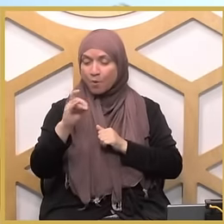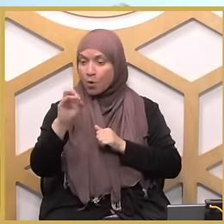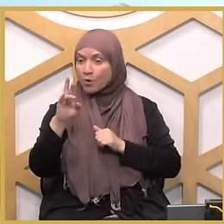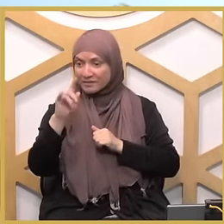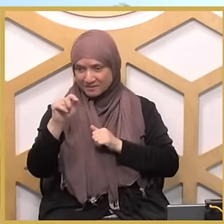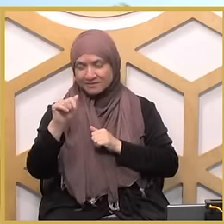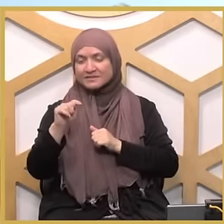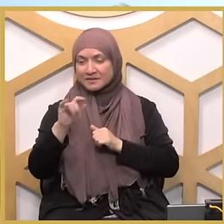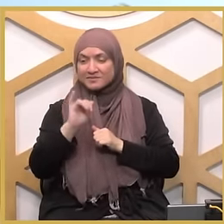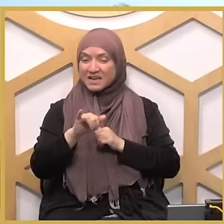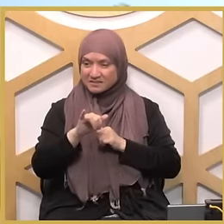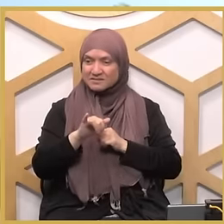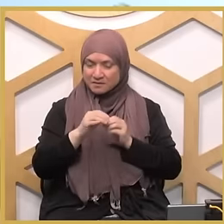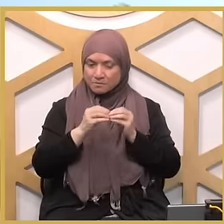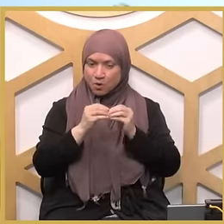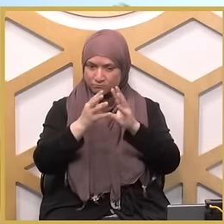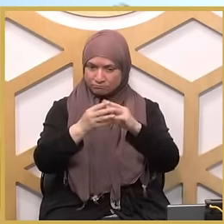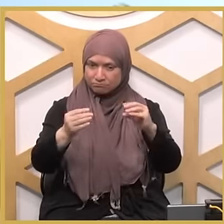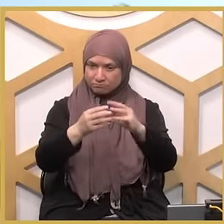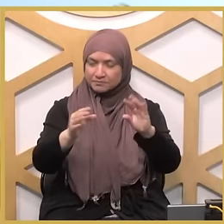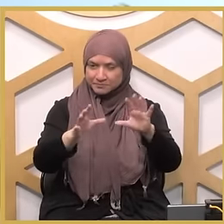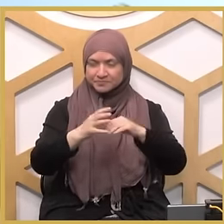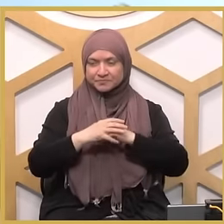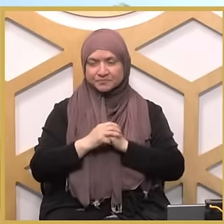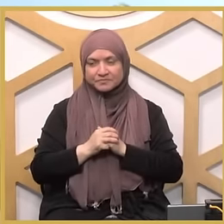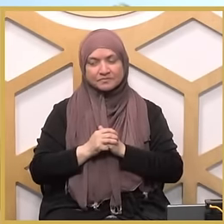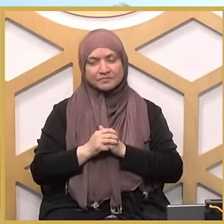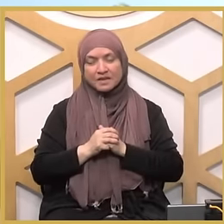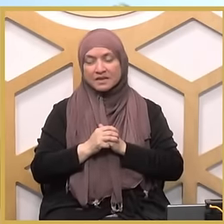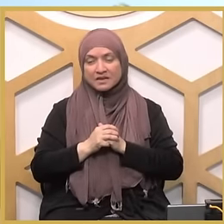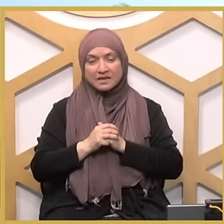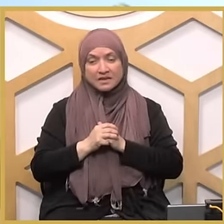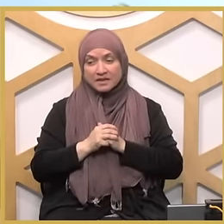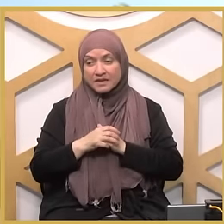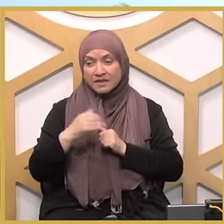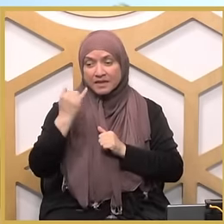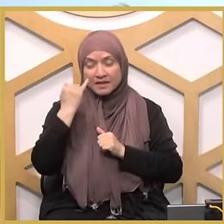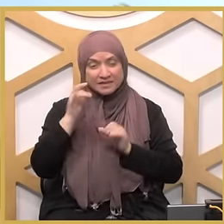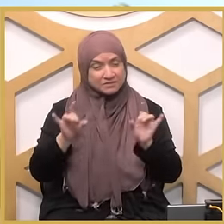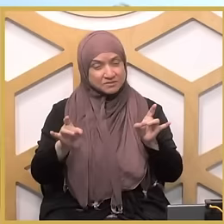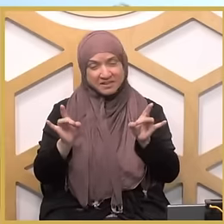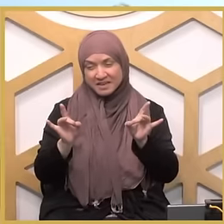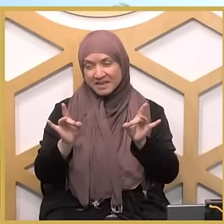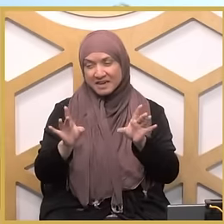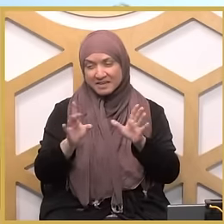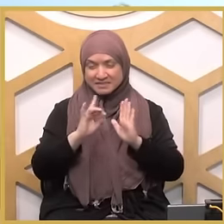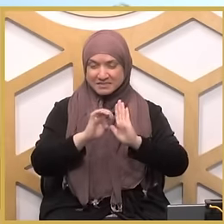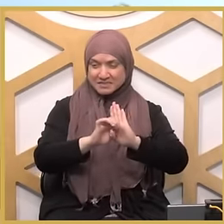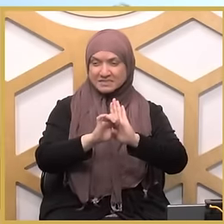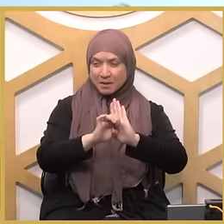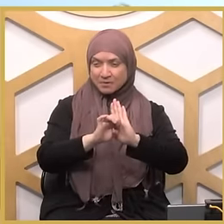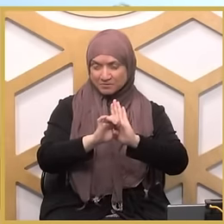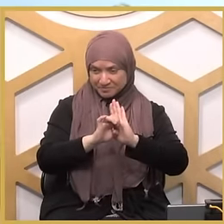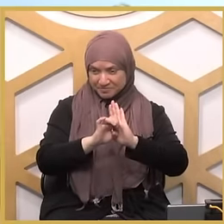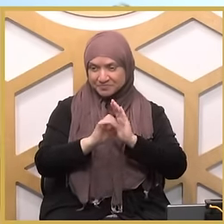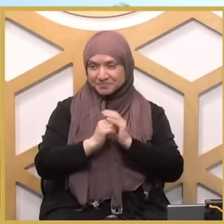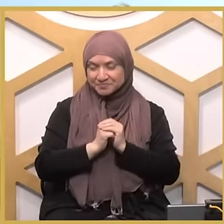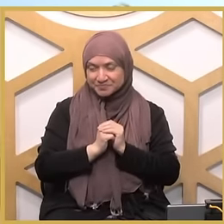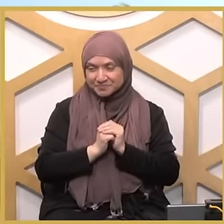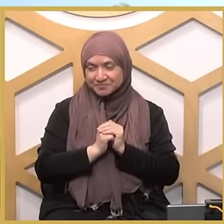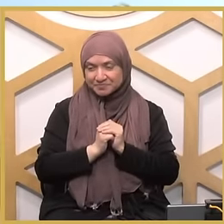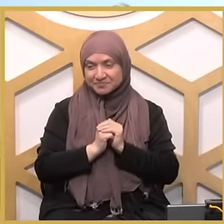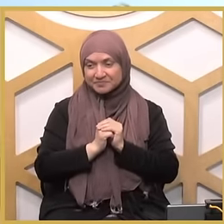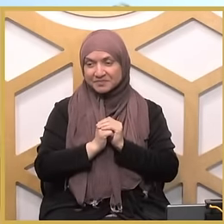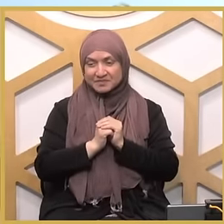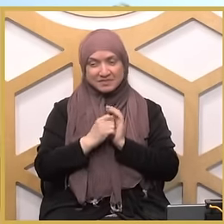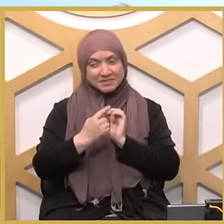No. If anyone hates to disappoint their parents, and to Allah belongs the greatest example. The house is not all the same.